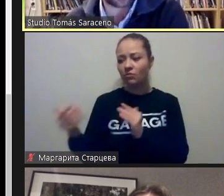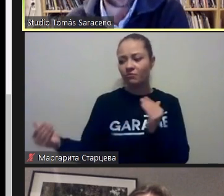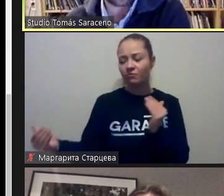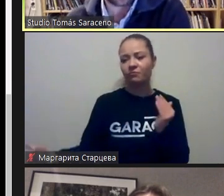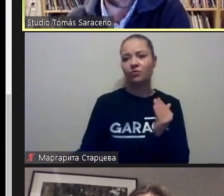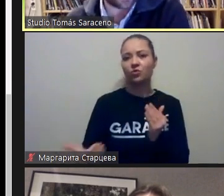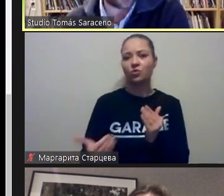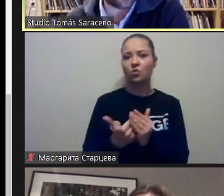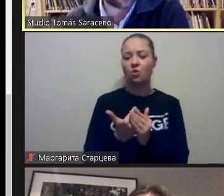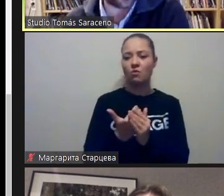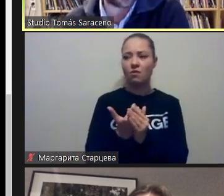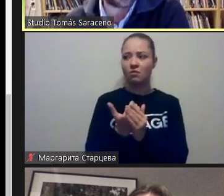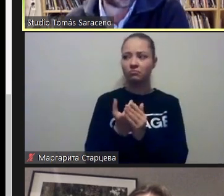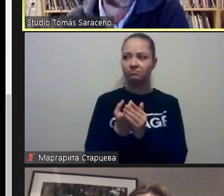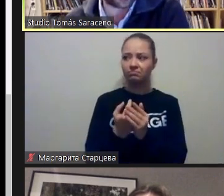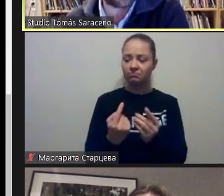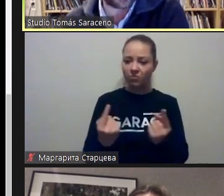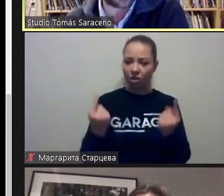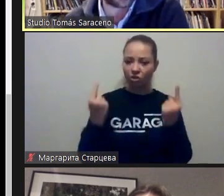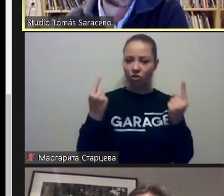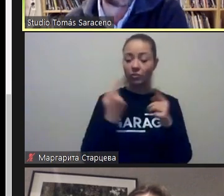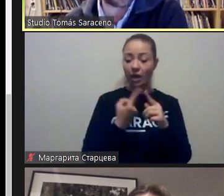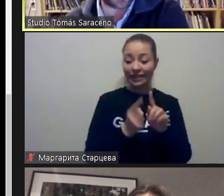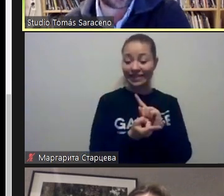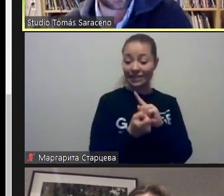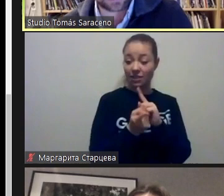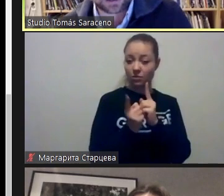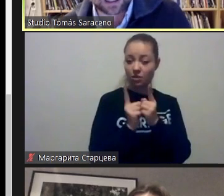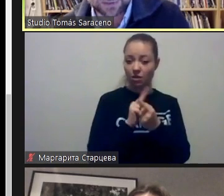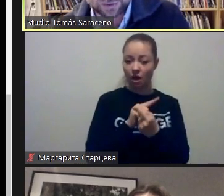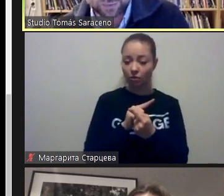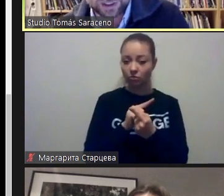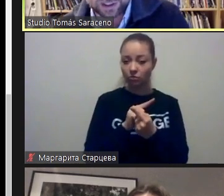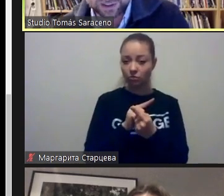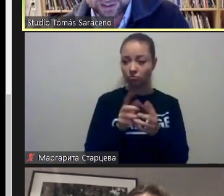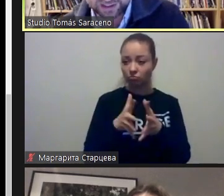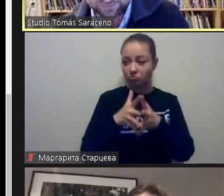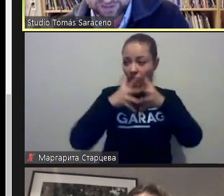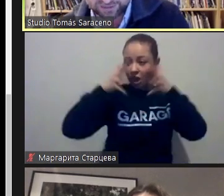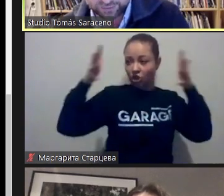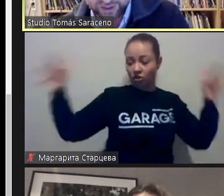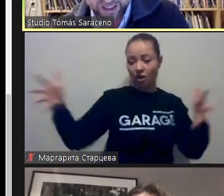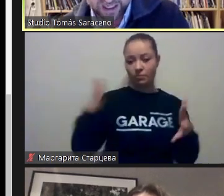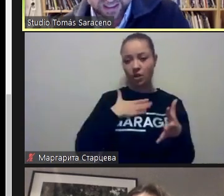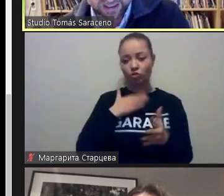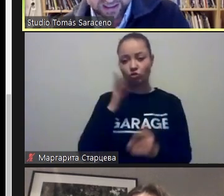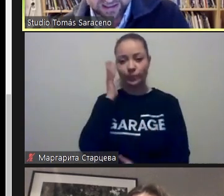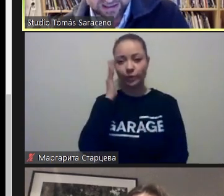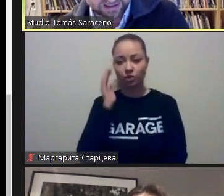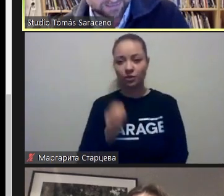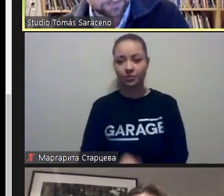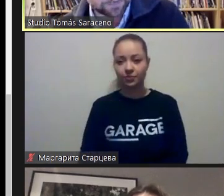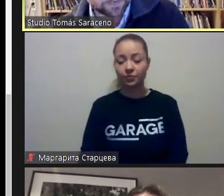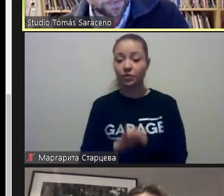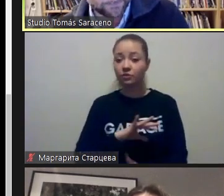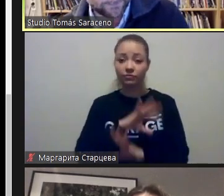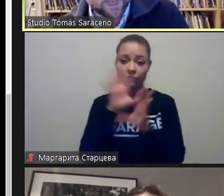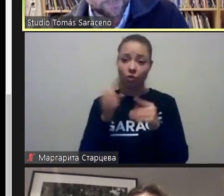think we relate with the planet. And this means it comes also with the urgency of trying to think